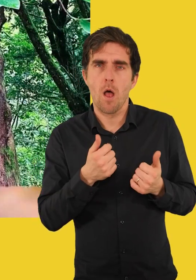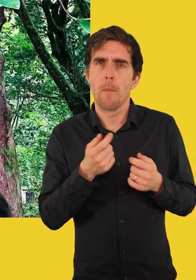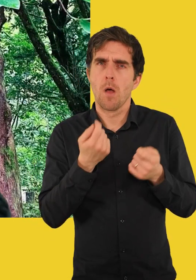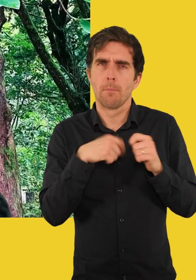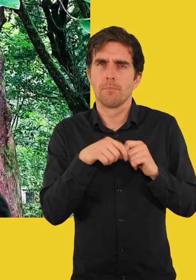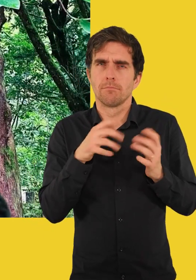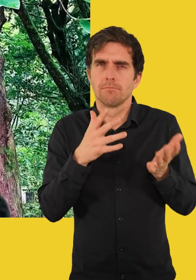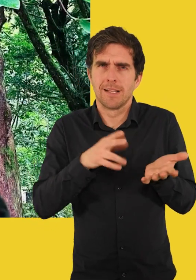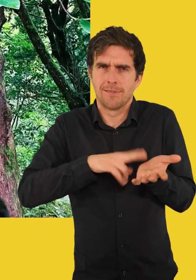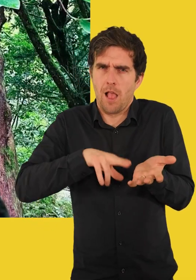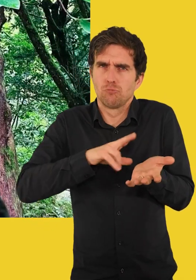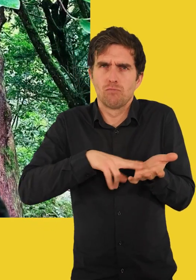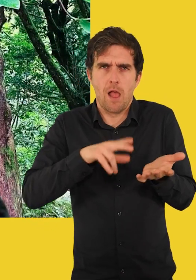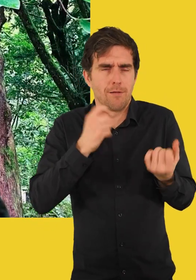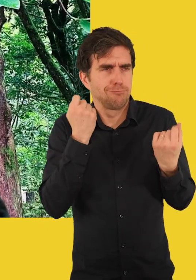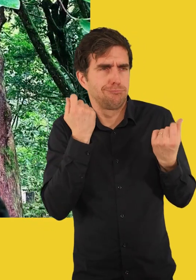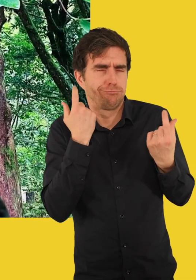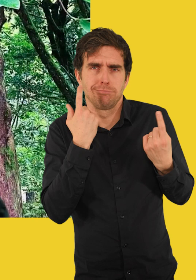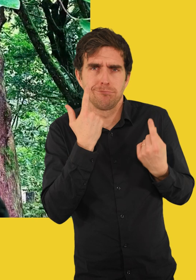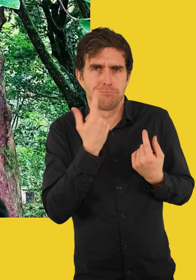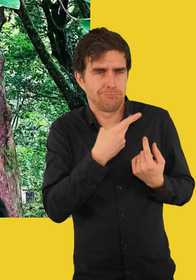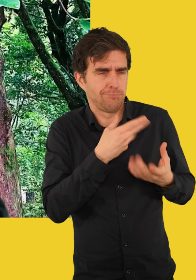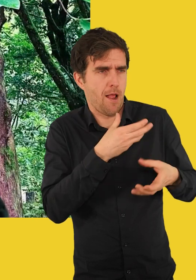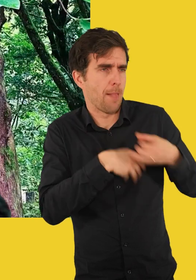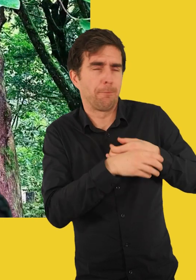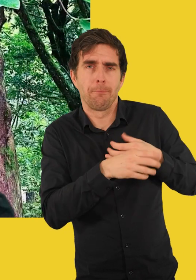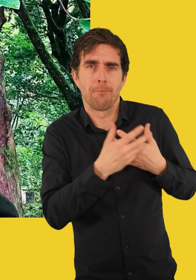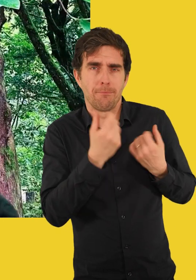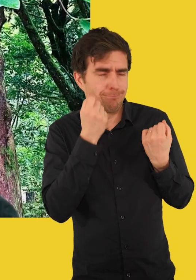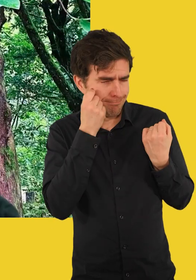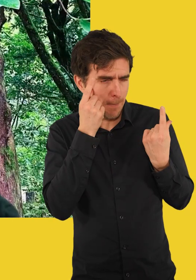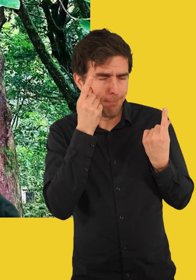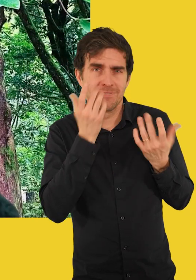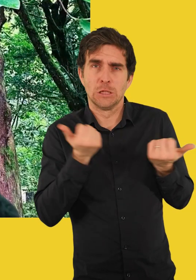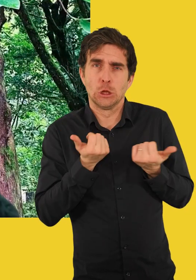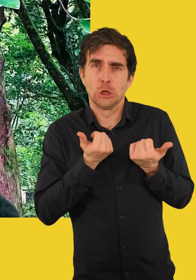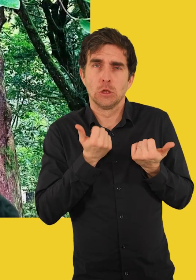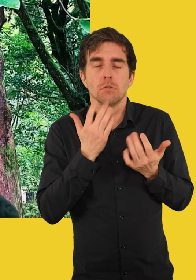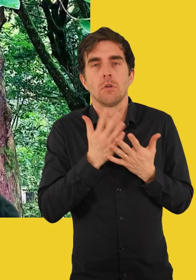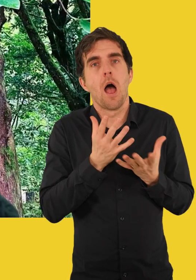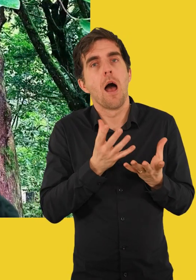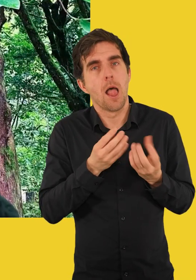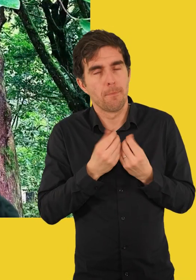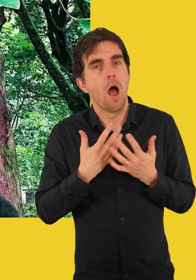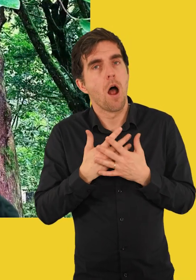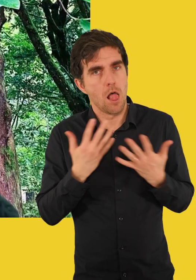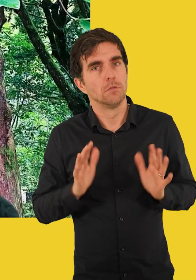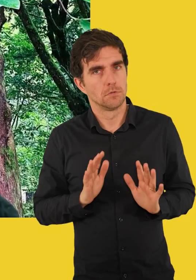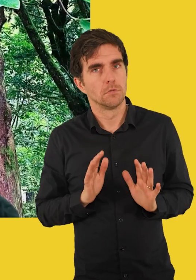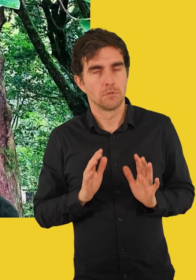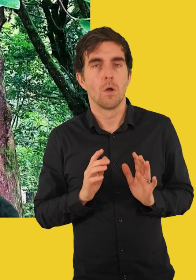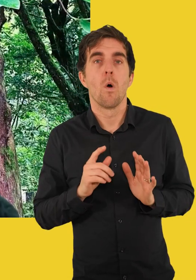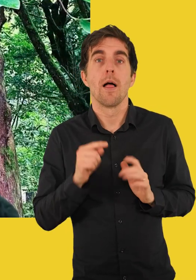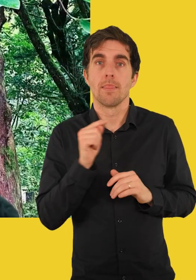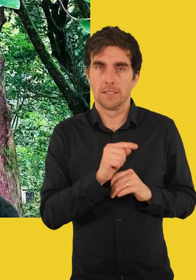that kind of like creates a natural atmosphere of empathy and understanding, which is super helpful. It